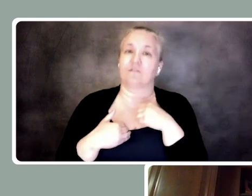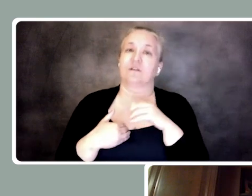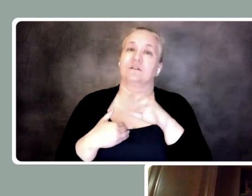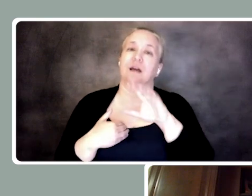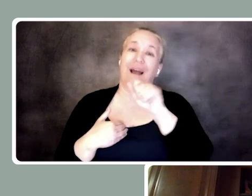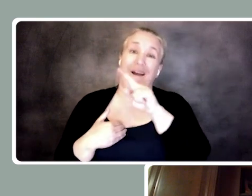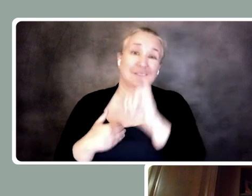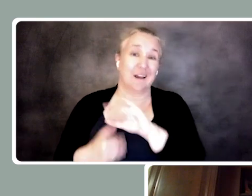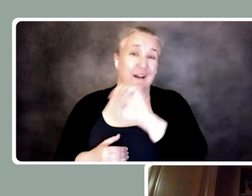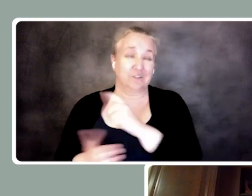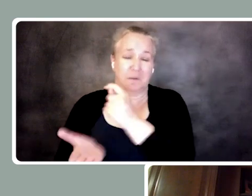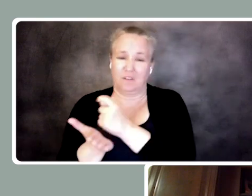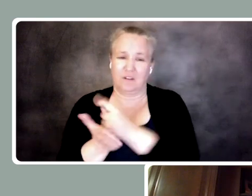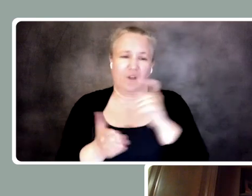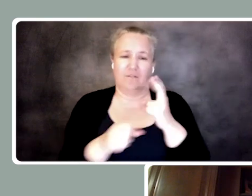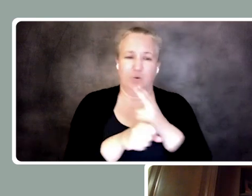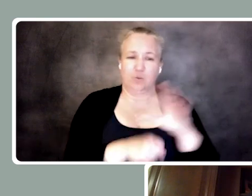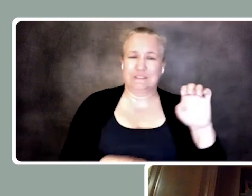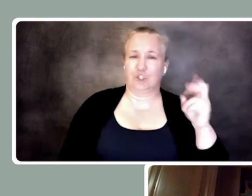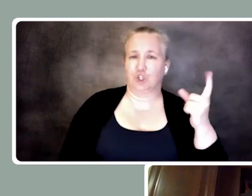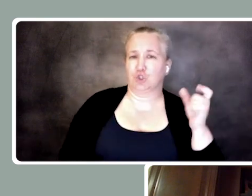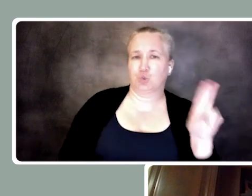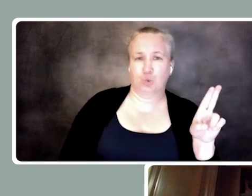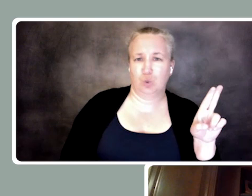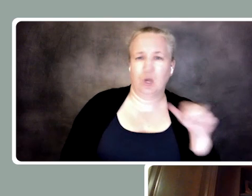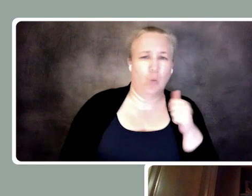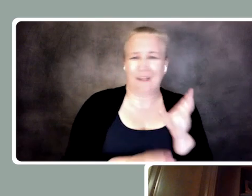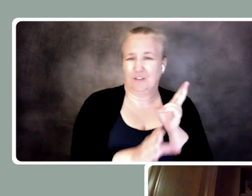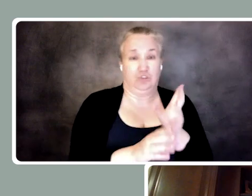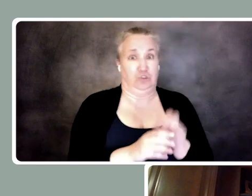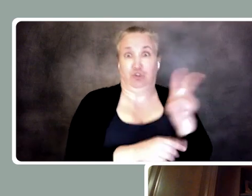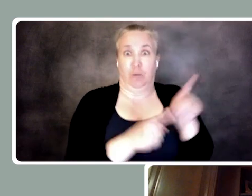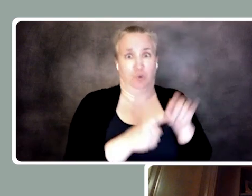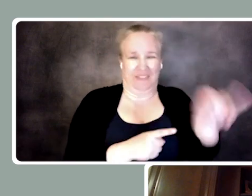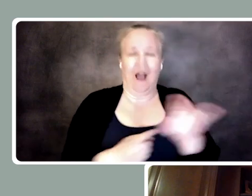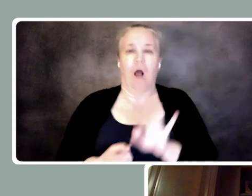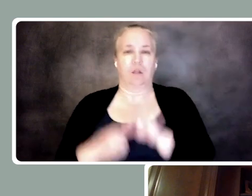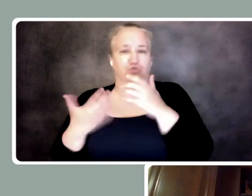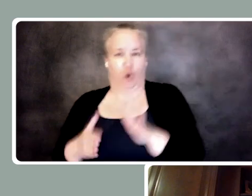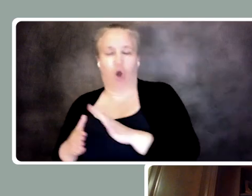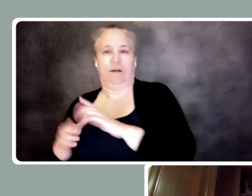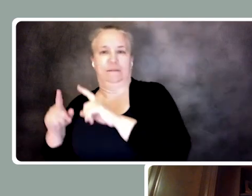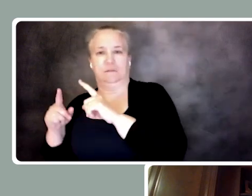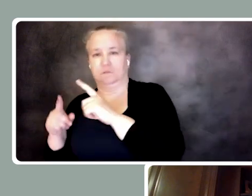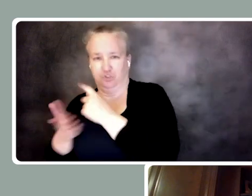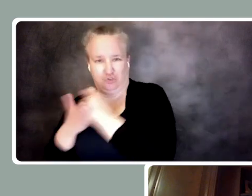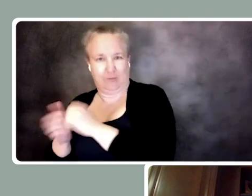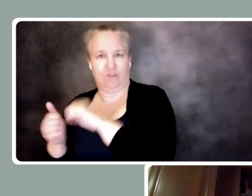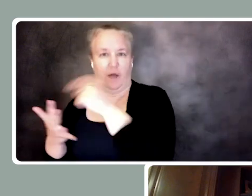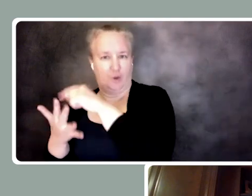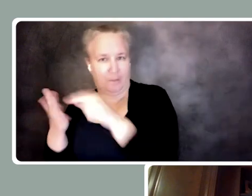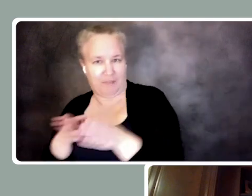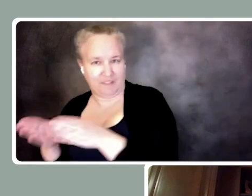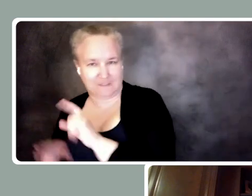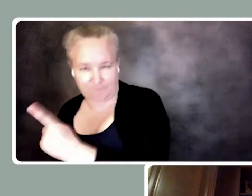you have CDK4 inhibitor options. I would not jump to Enhertu unless you've already been treated with Verzenio and Faslodex and aromatase inhibitors. I